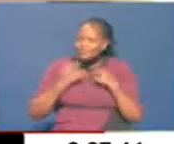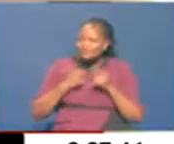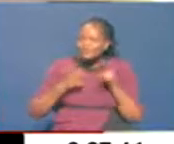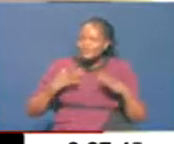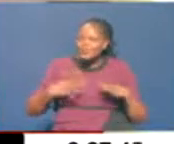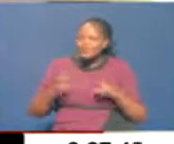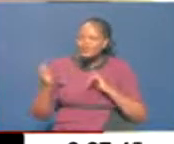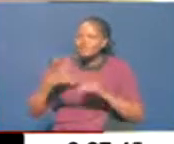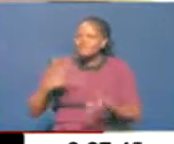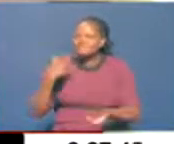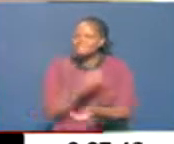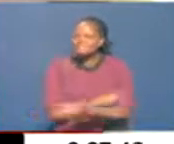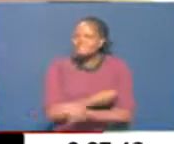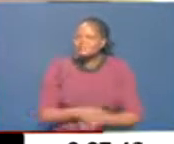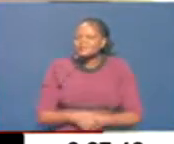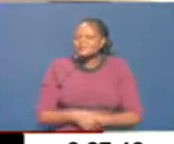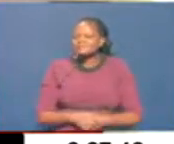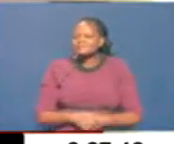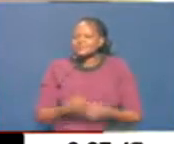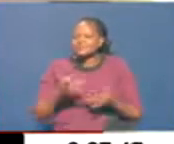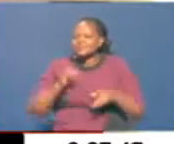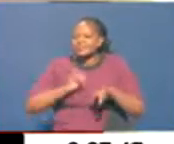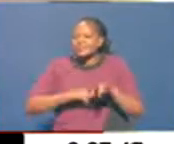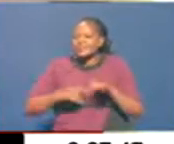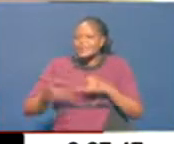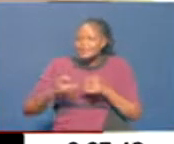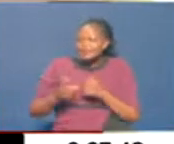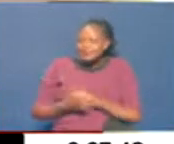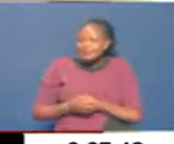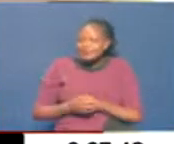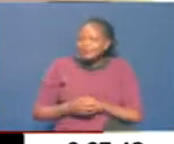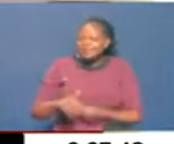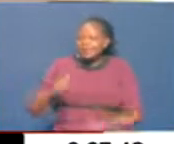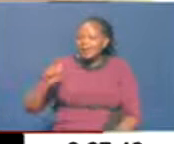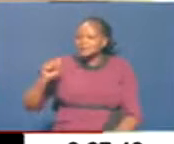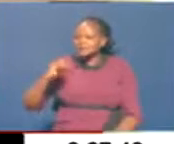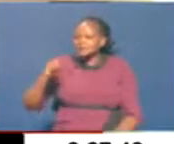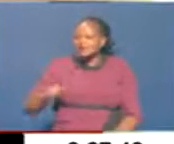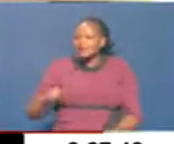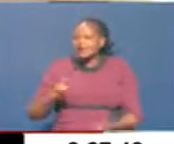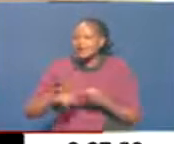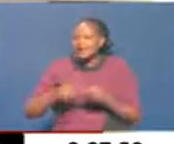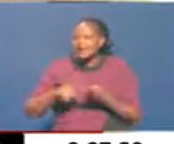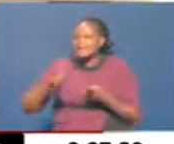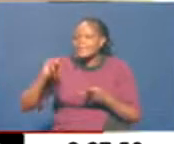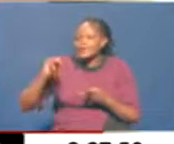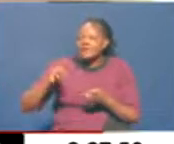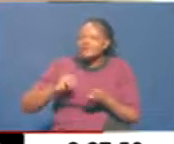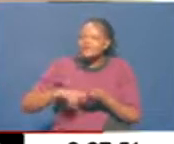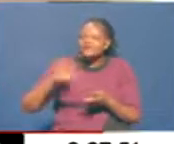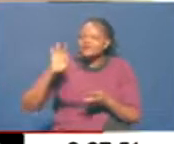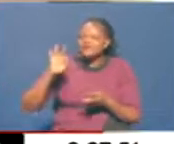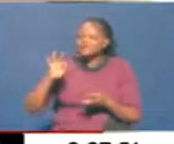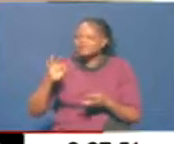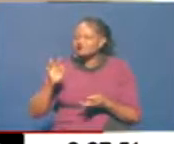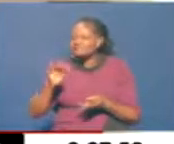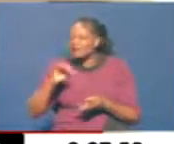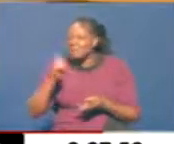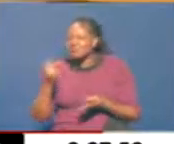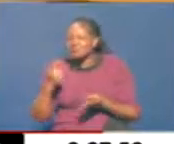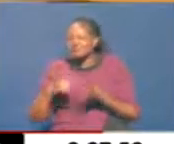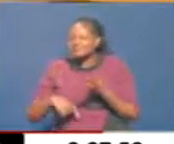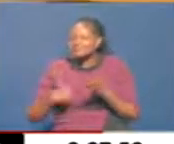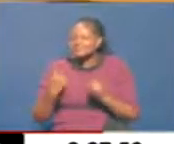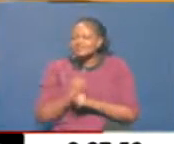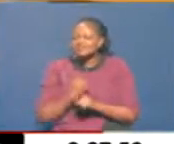and get their vaccines. Now, when we look at the AstraZeneca vaccine, the Moderna vaccine, the Pfizer vaccines, Sinopharm, those ones that require